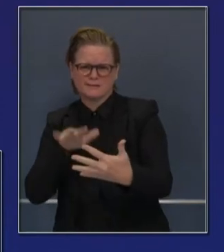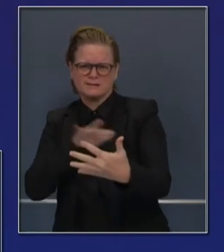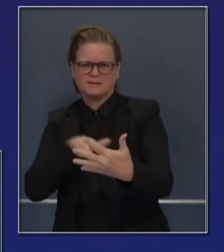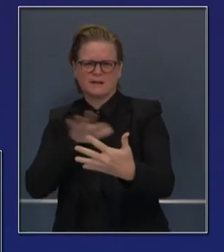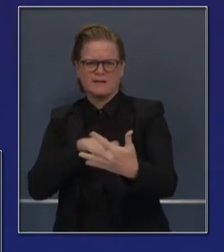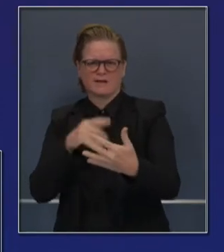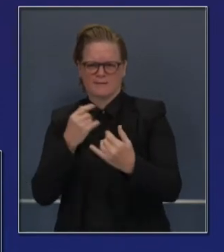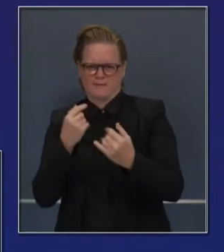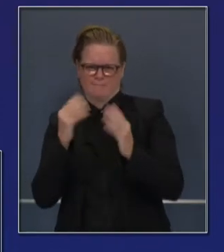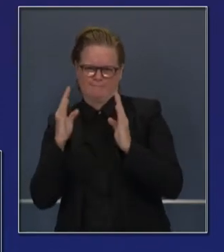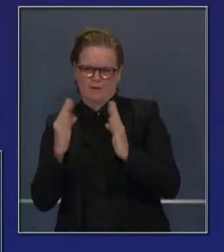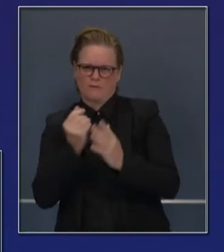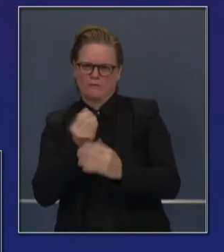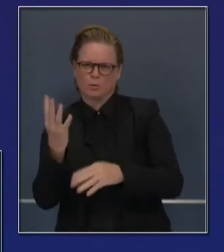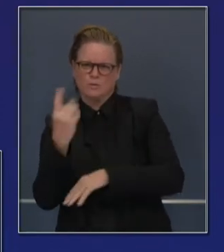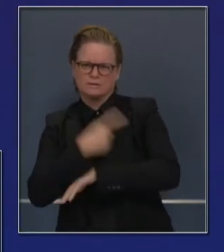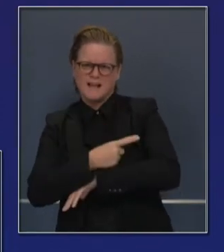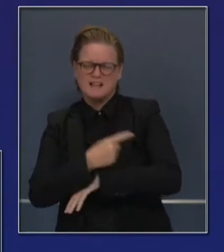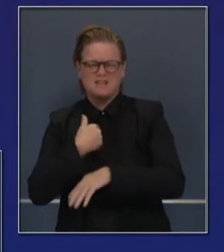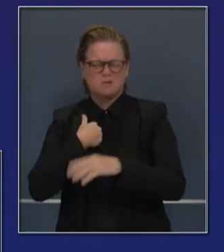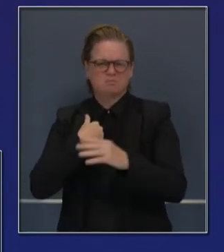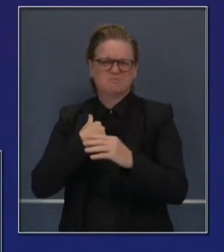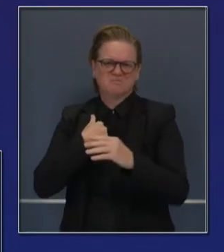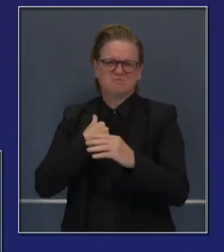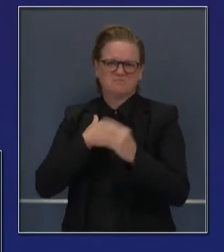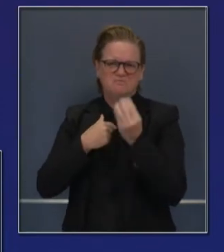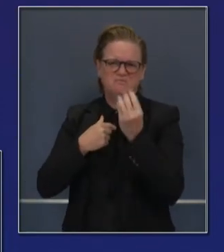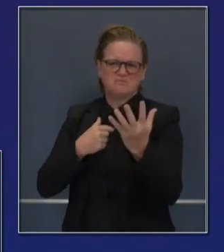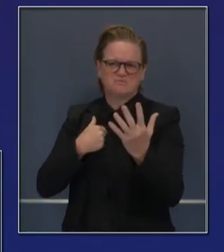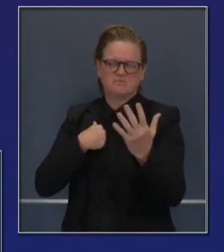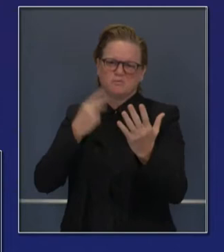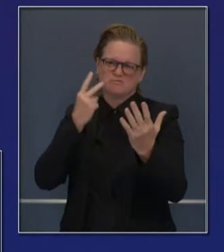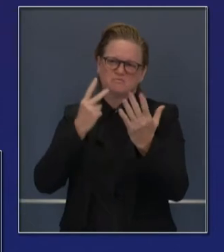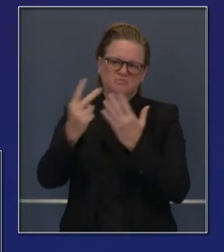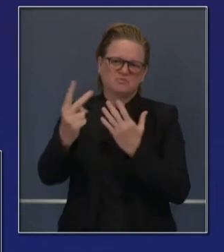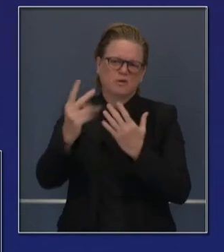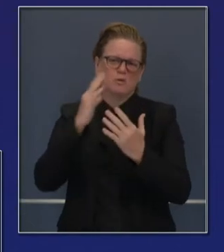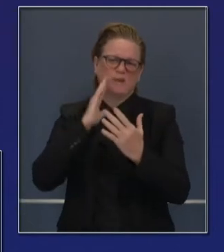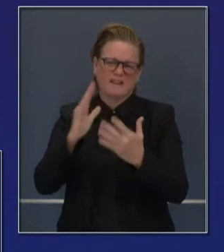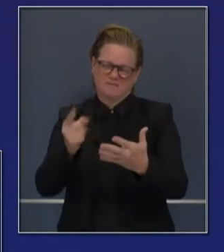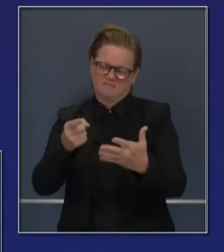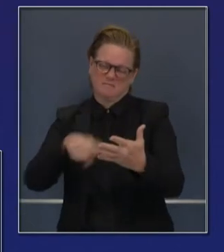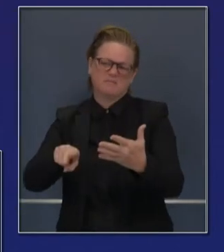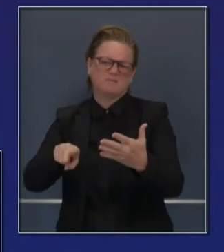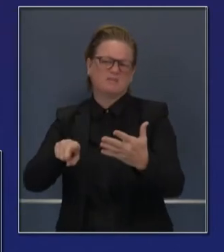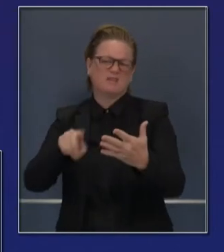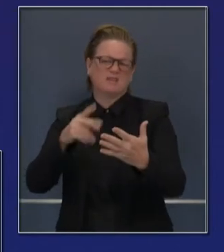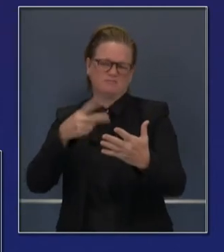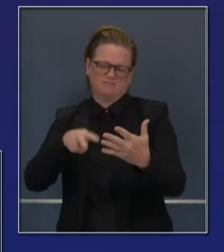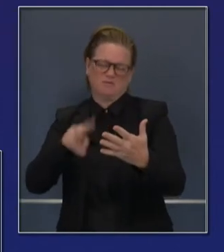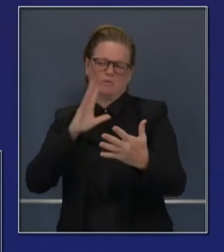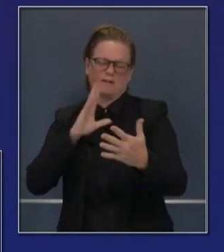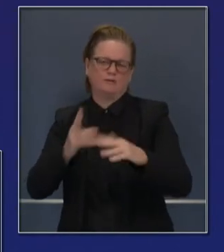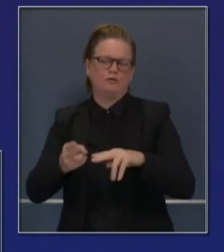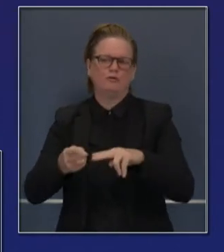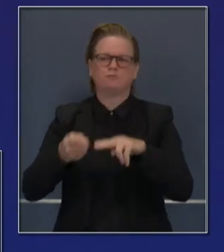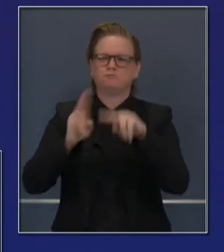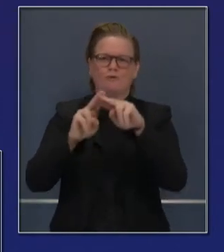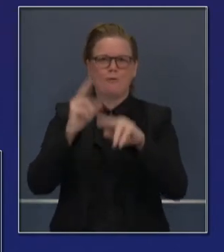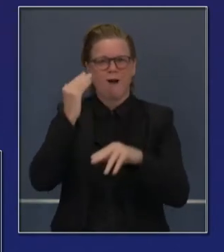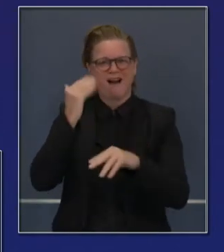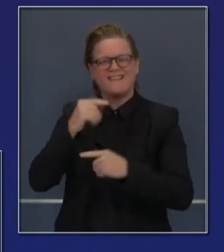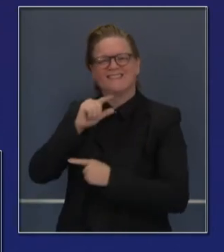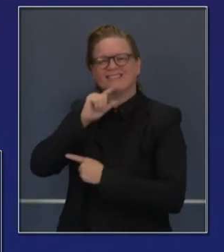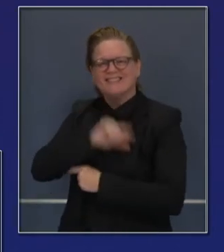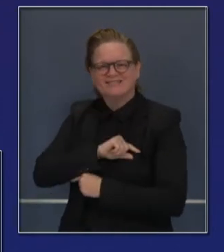that within the next number of weeks, 1 to 2 weeks, based upon Thanksgiving activities and all the efforts to